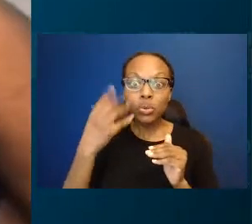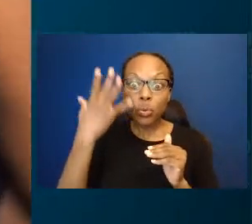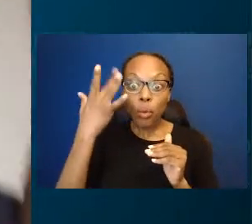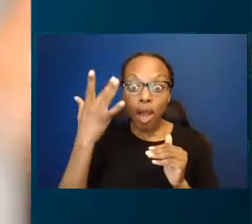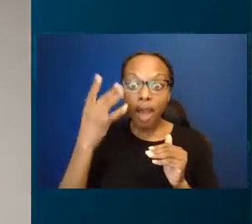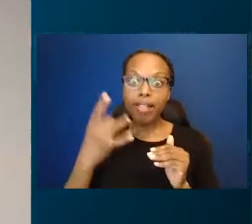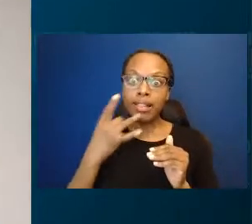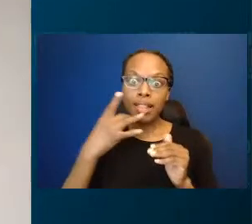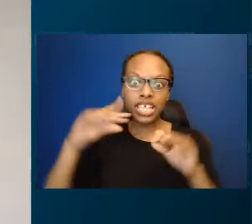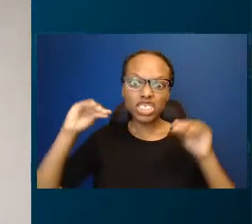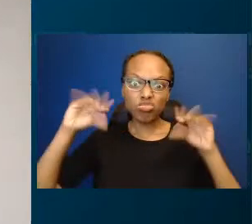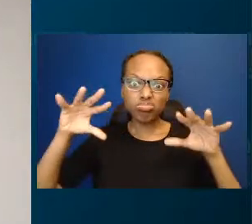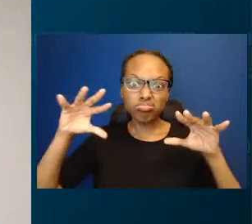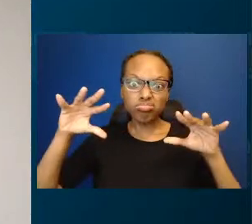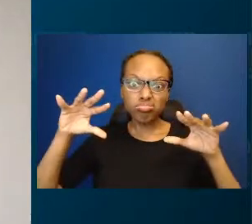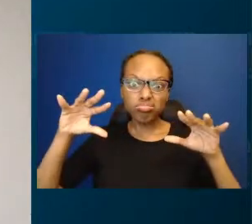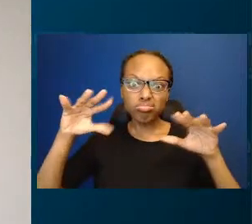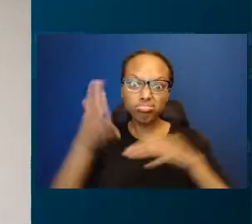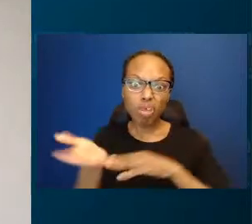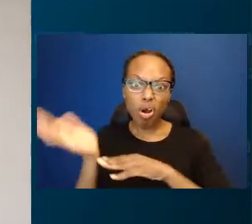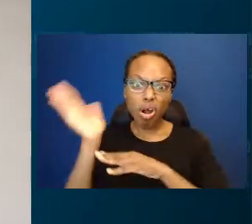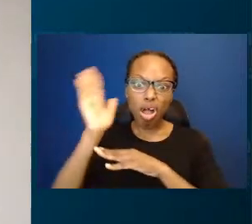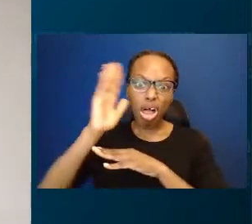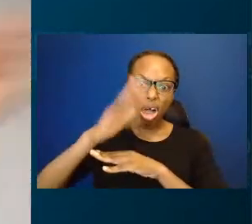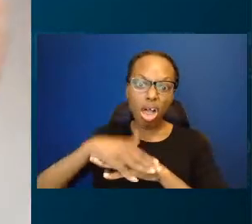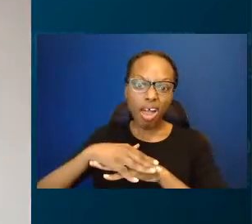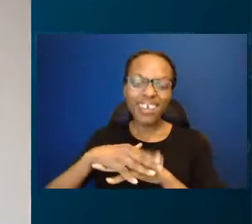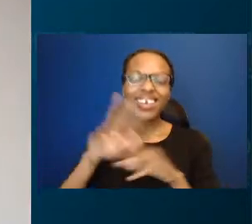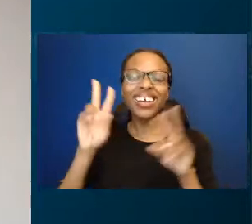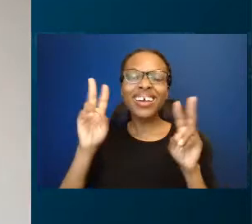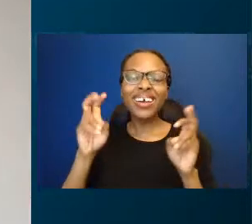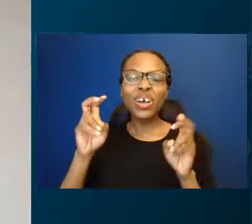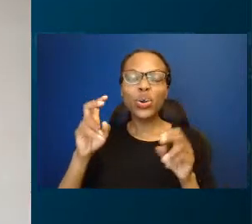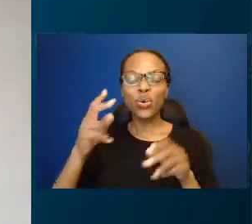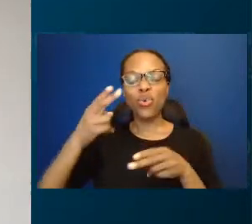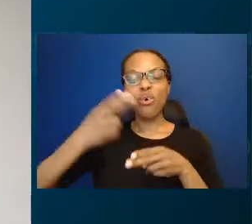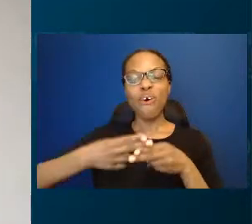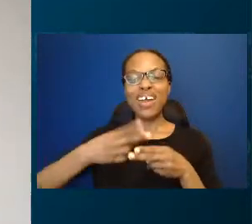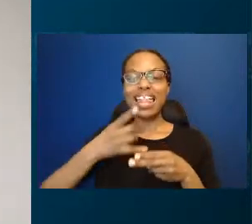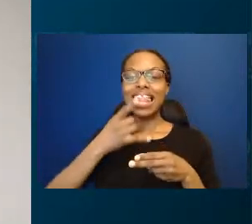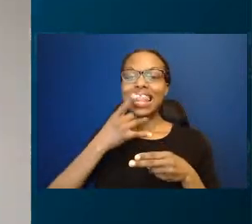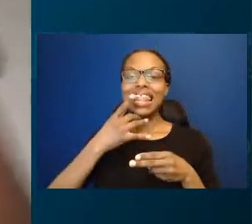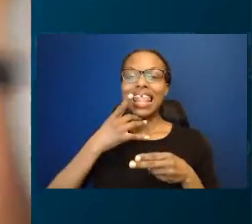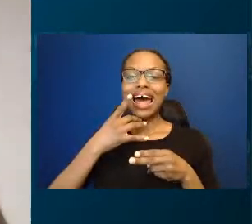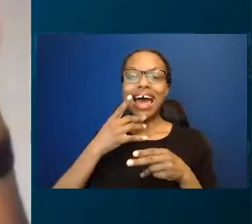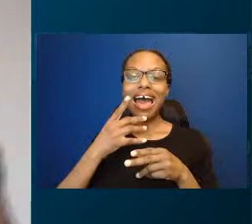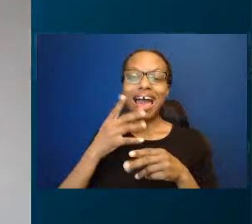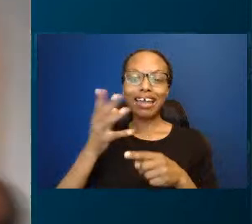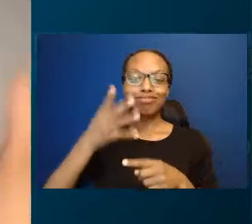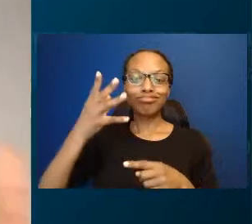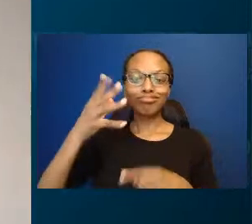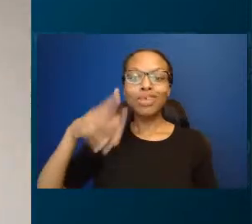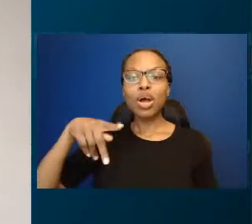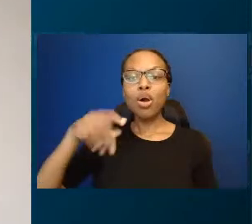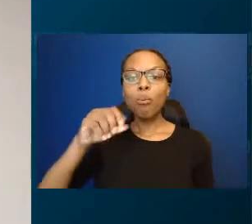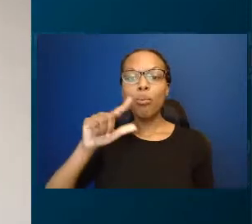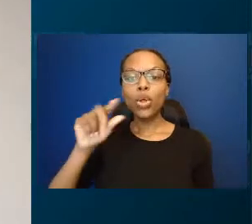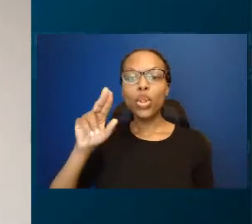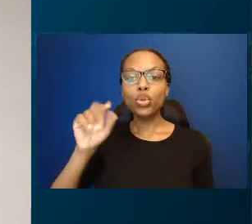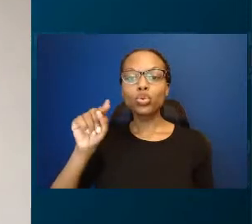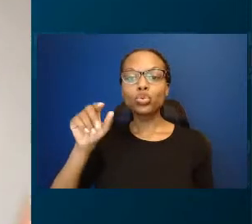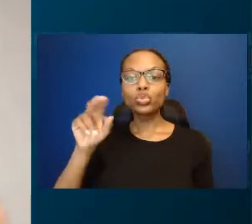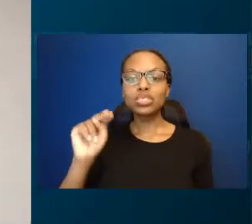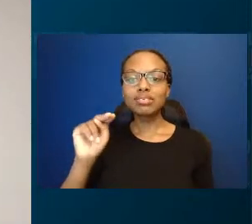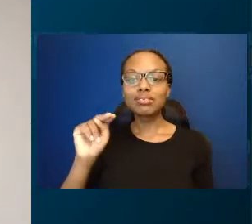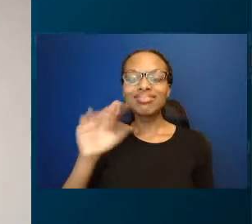of just think about the sun, right? The sun's so bright that we can't see other stars, usually when it's out because of our atmosphere, but also because the sun's just very